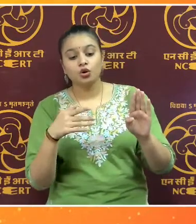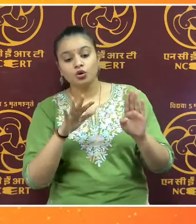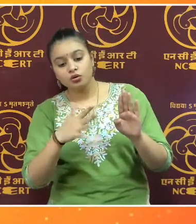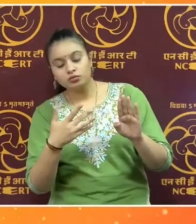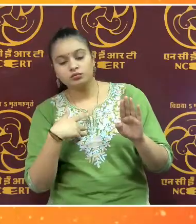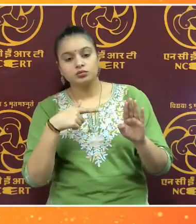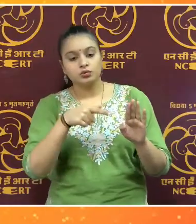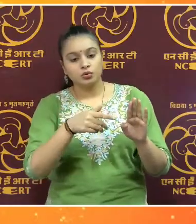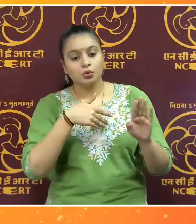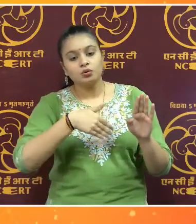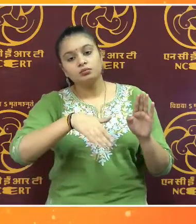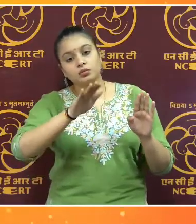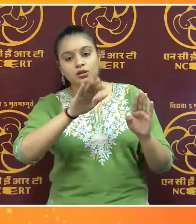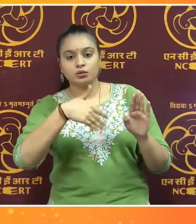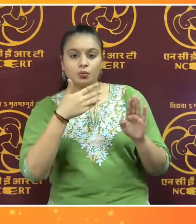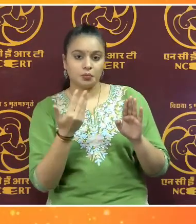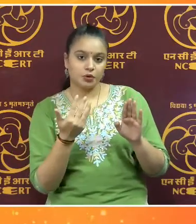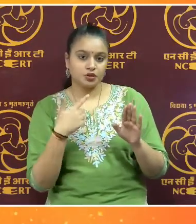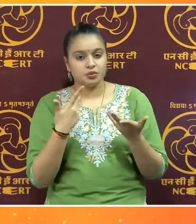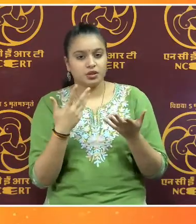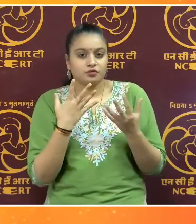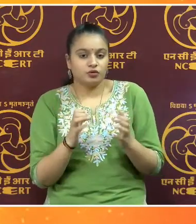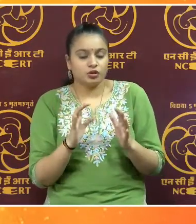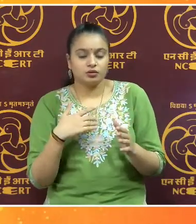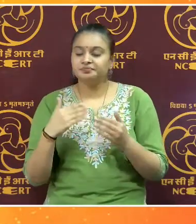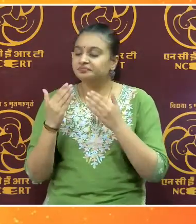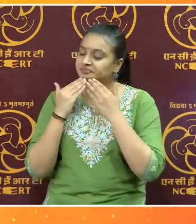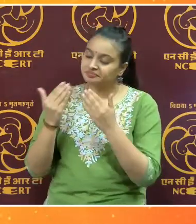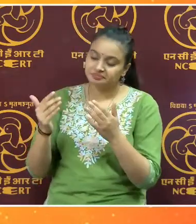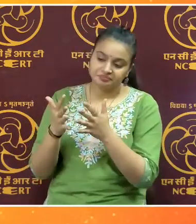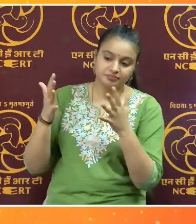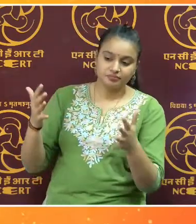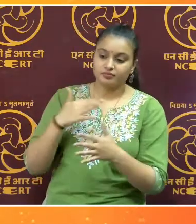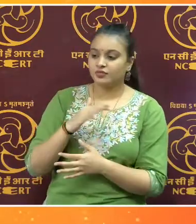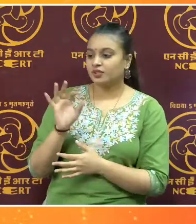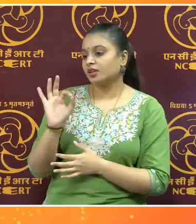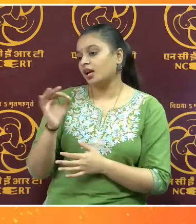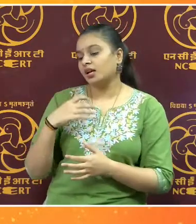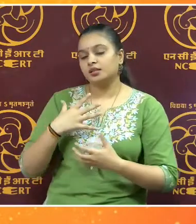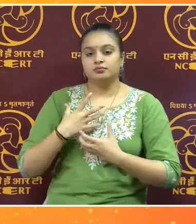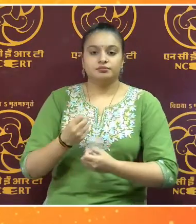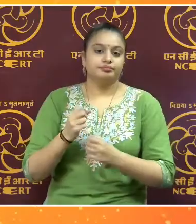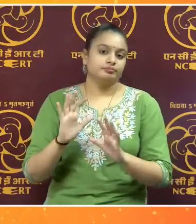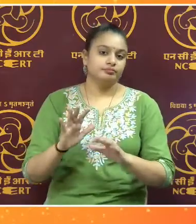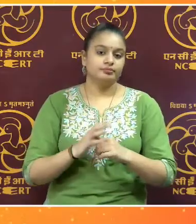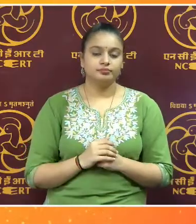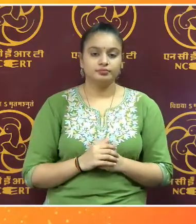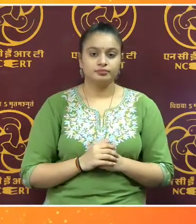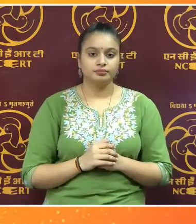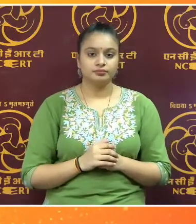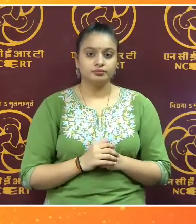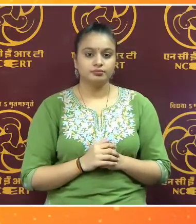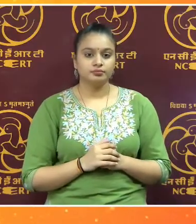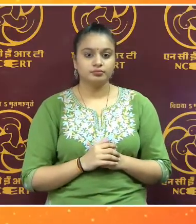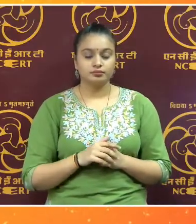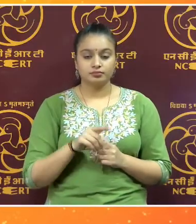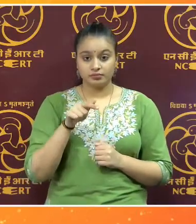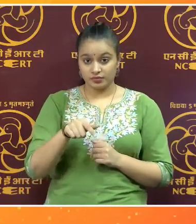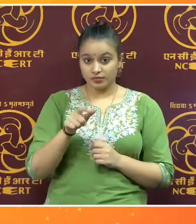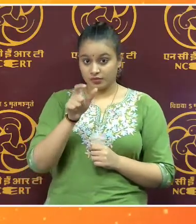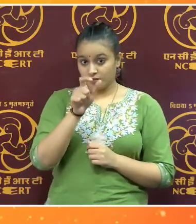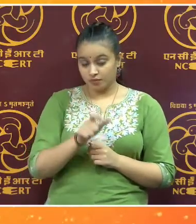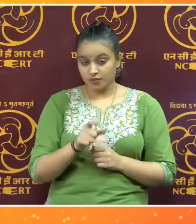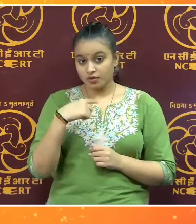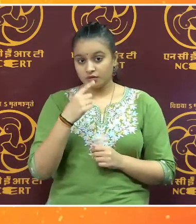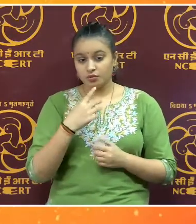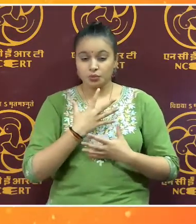go as you please. Oh, Mr. Anil, thanks a lot. You are so kind and trusting. He's the most trusting person I had